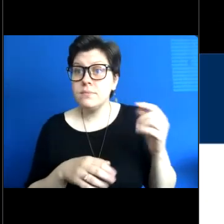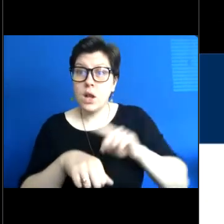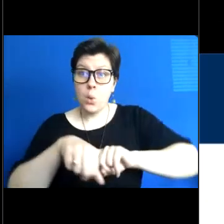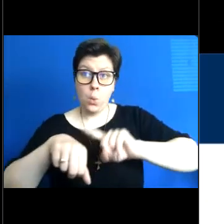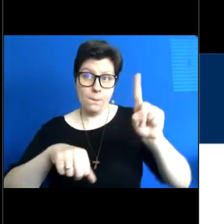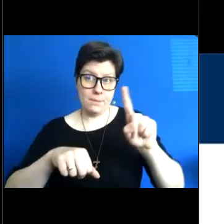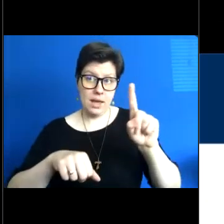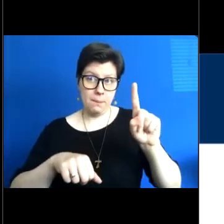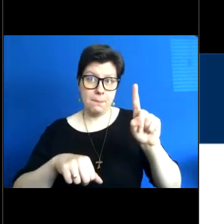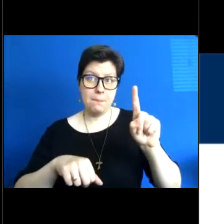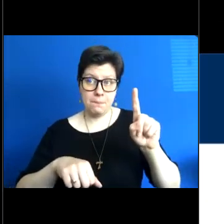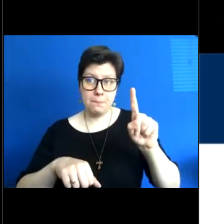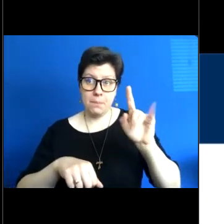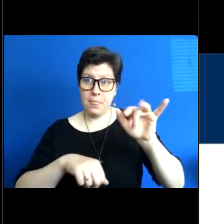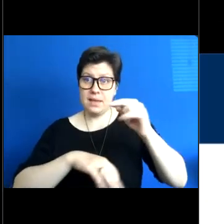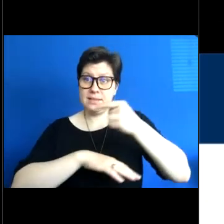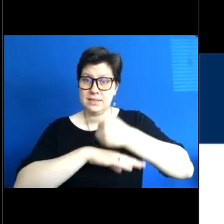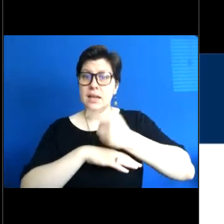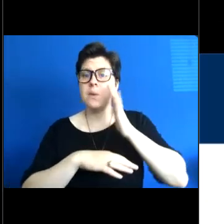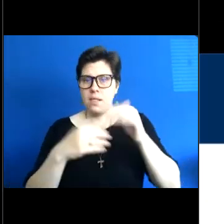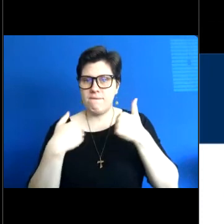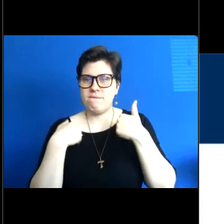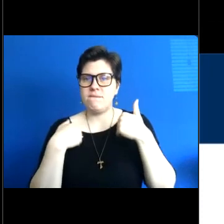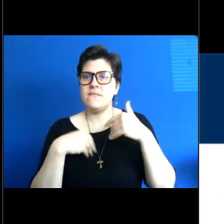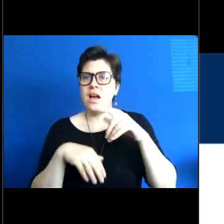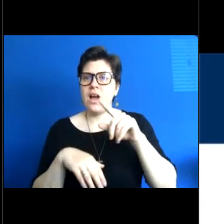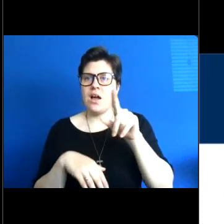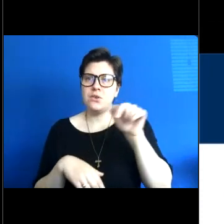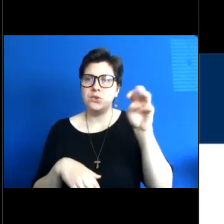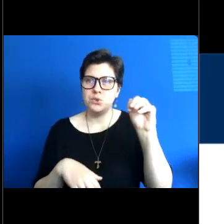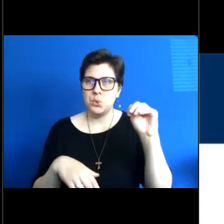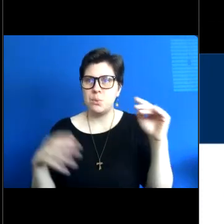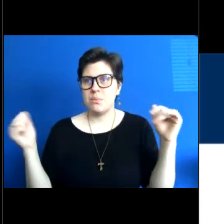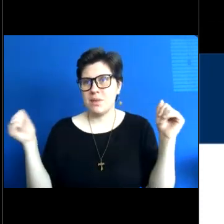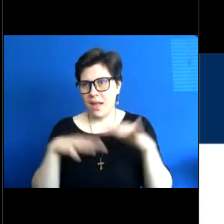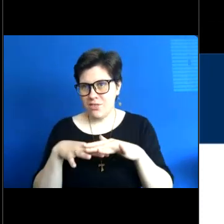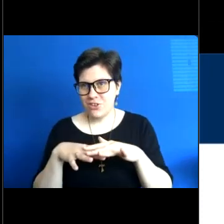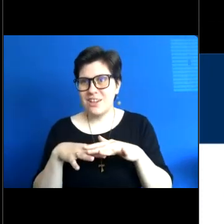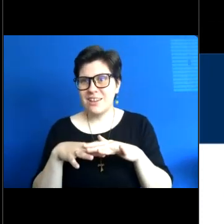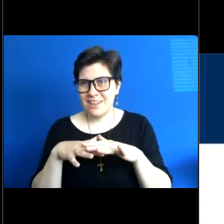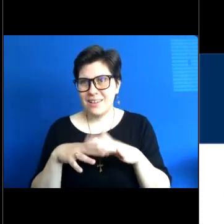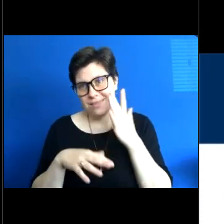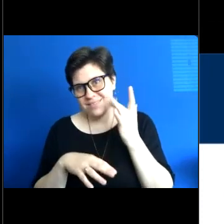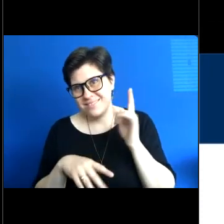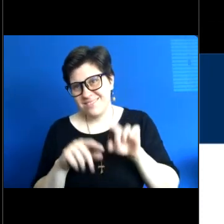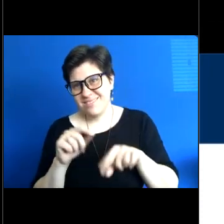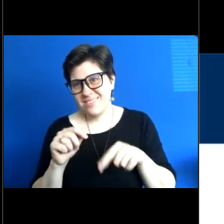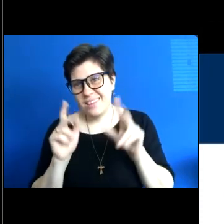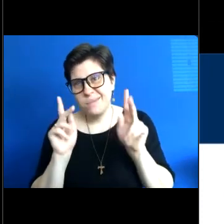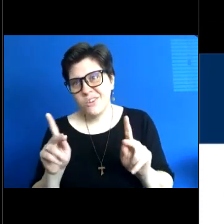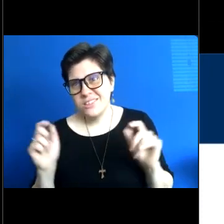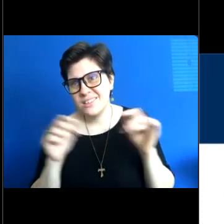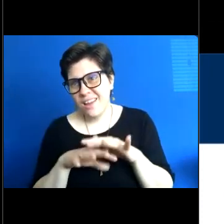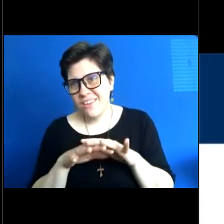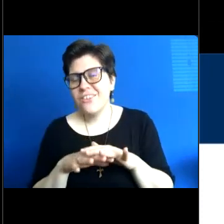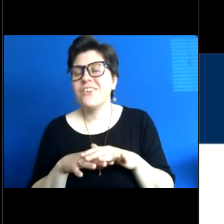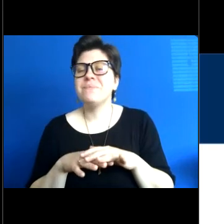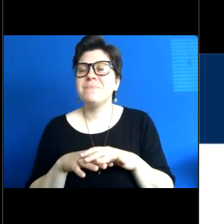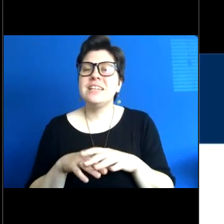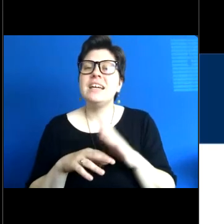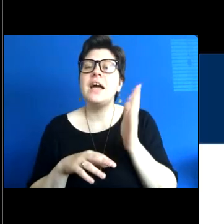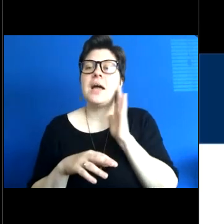p.m., we are going to have a Zoom gathering after our White Mass, since we cannot be in person this year. And